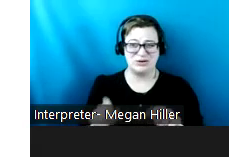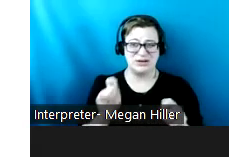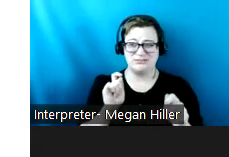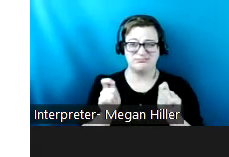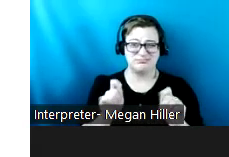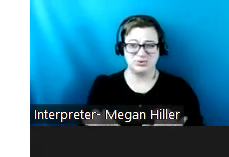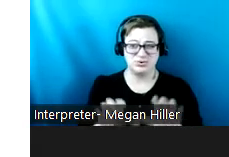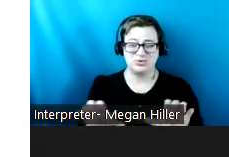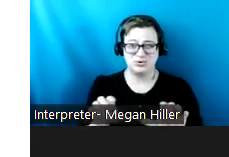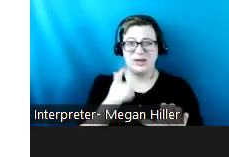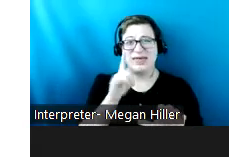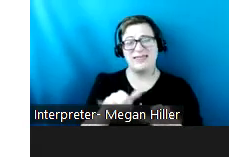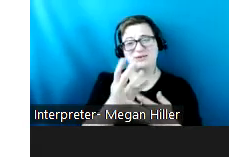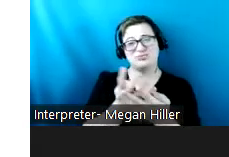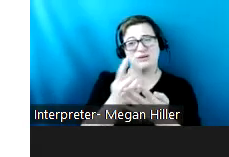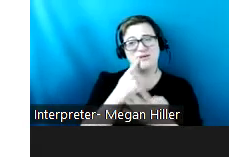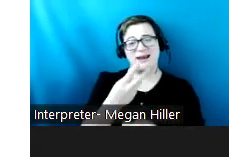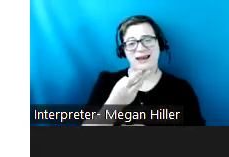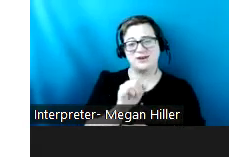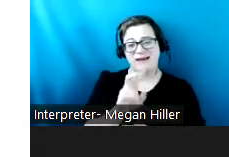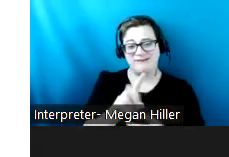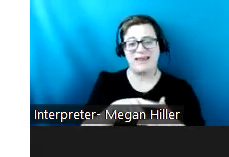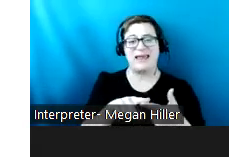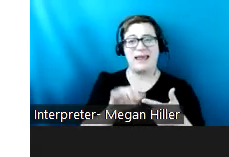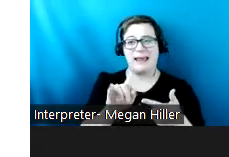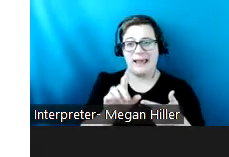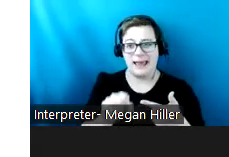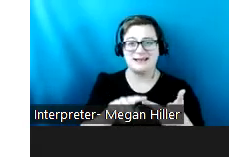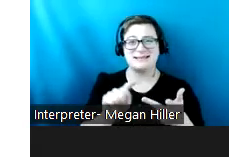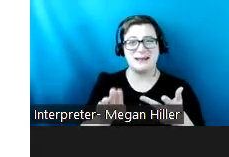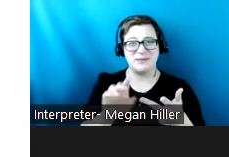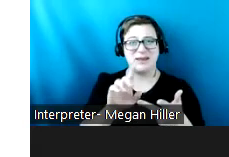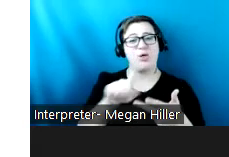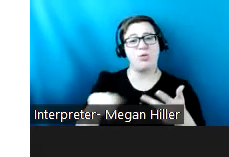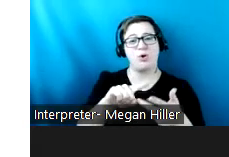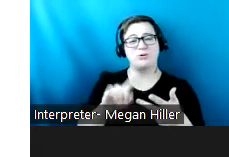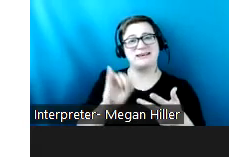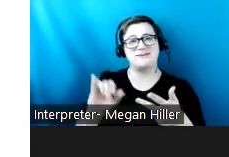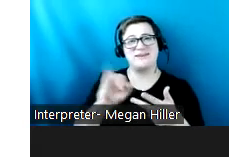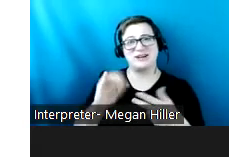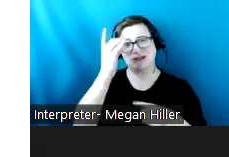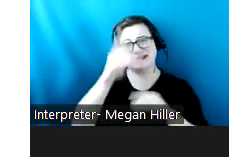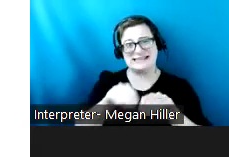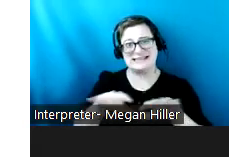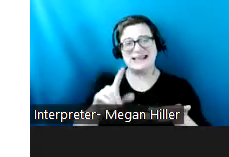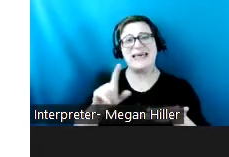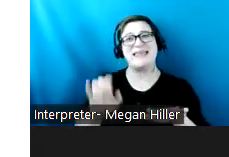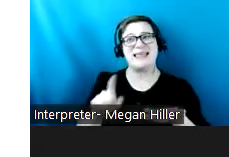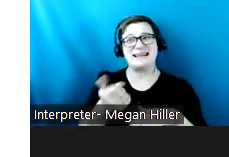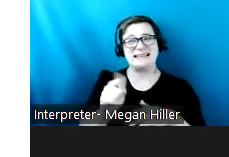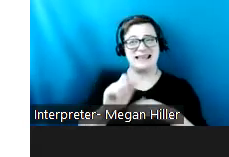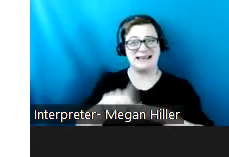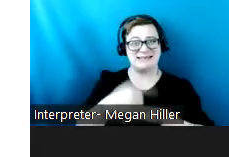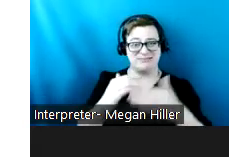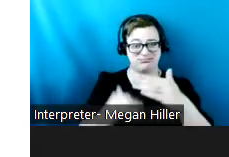for HIV, AIDS, TB, those infectious diseases, doing that within 10 days is not